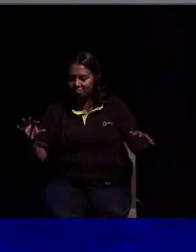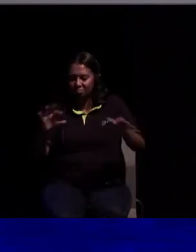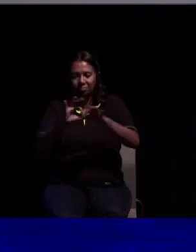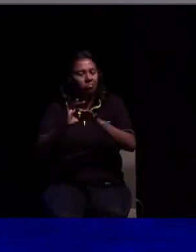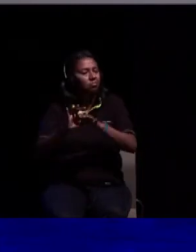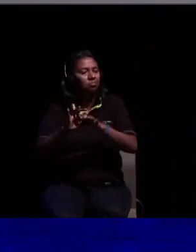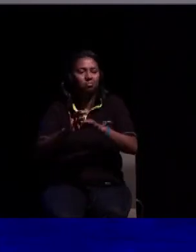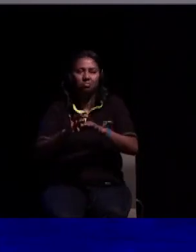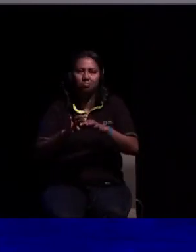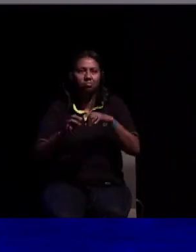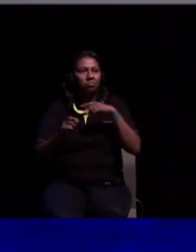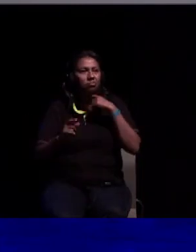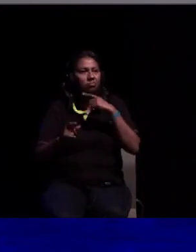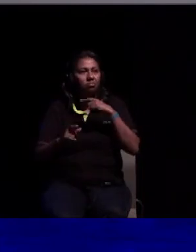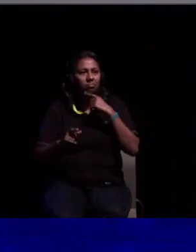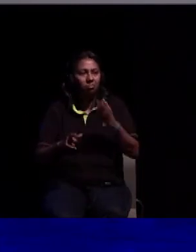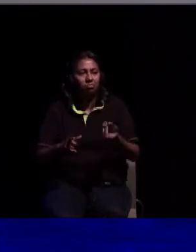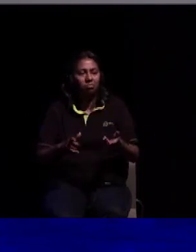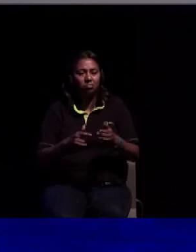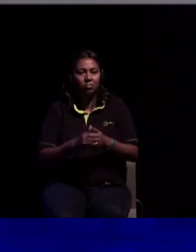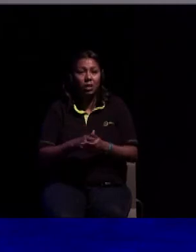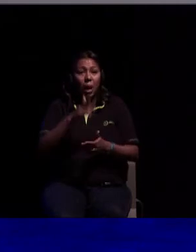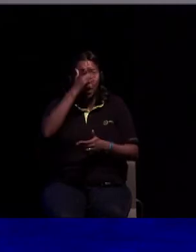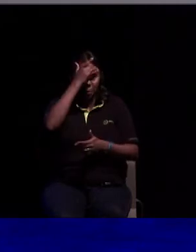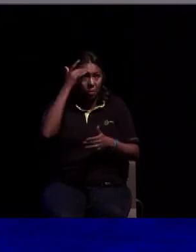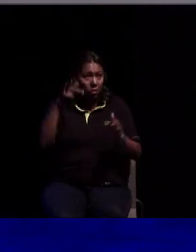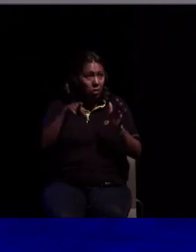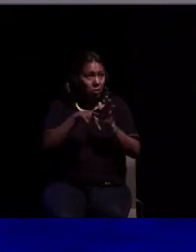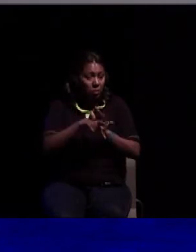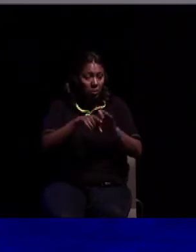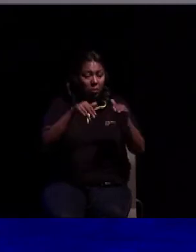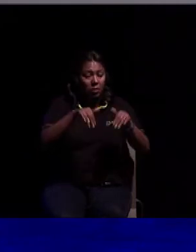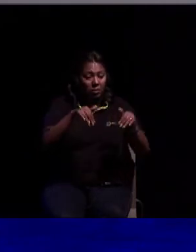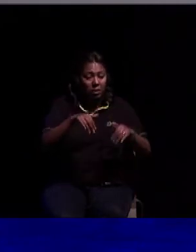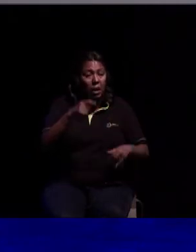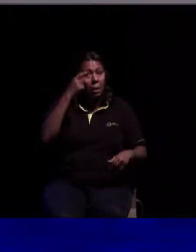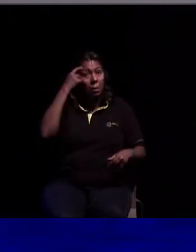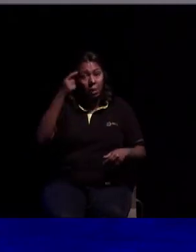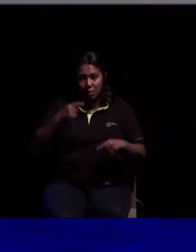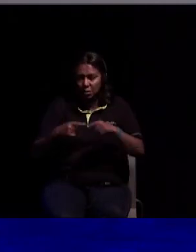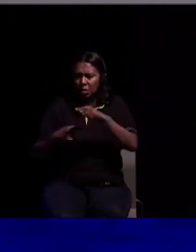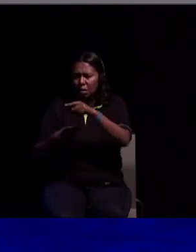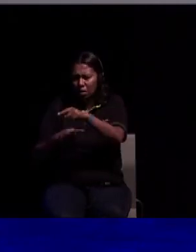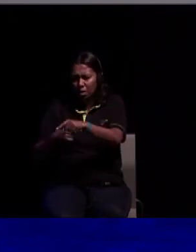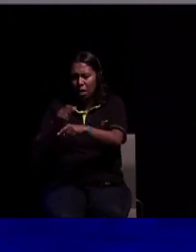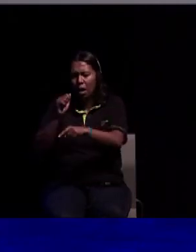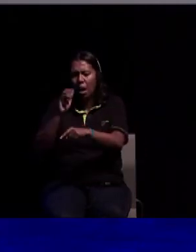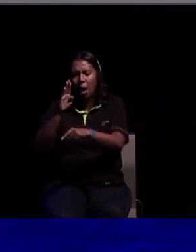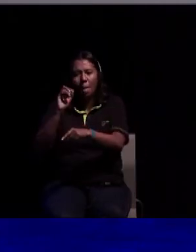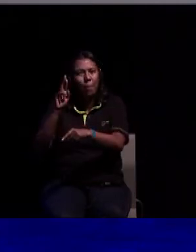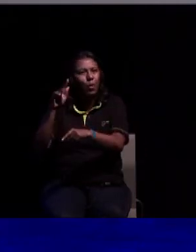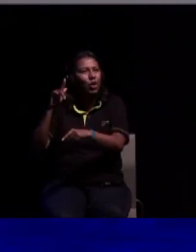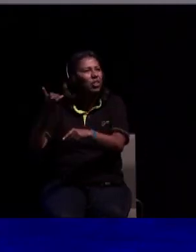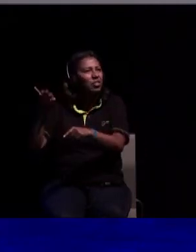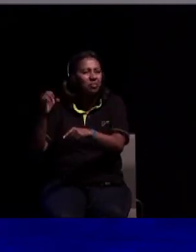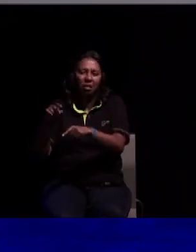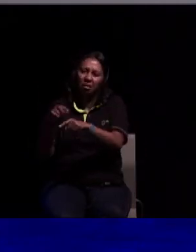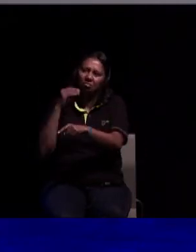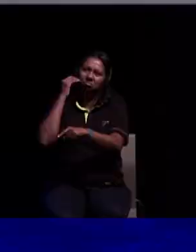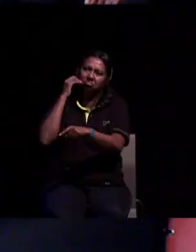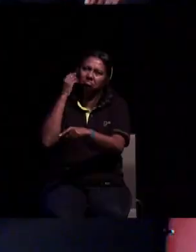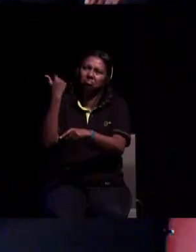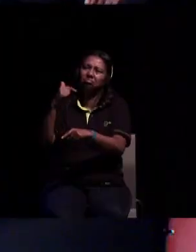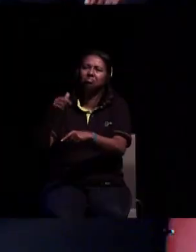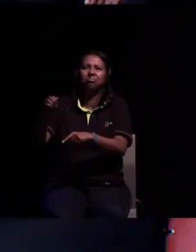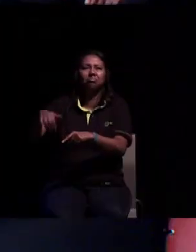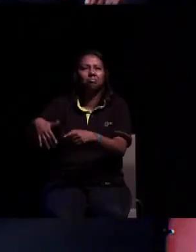Australians do not think that Aboriginal people have anything worth experiencing that's of the value that they should pay for it.